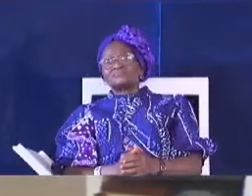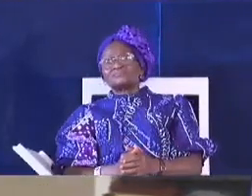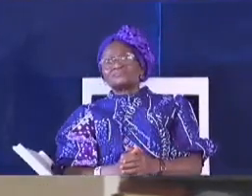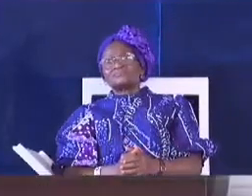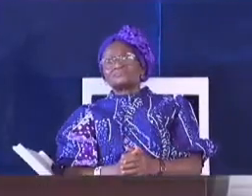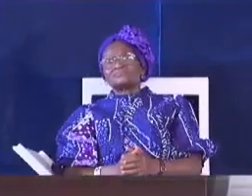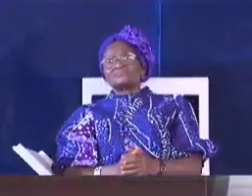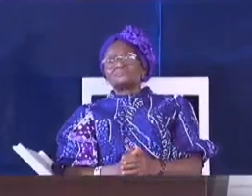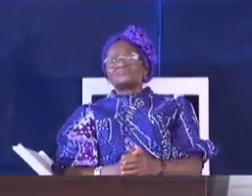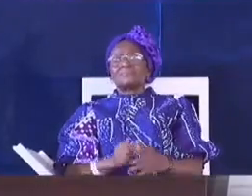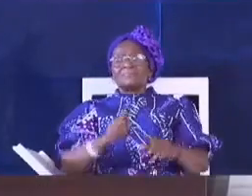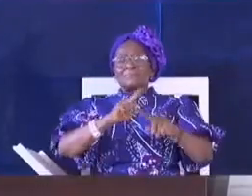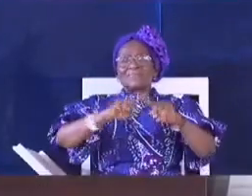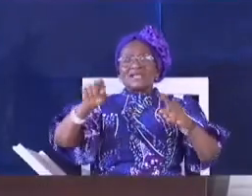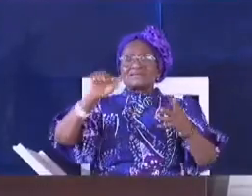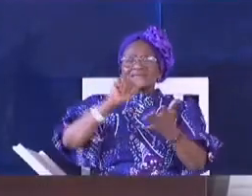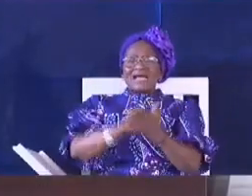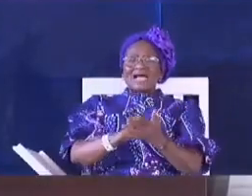But that's not all.